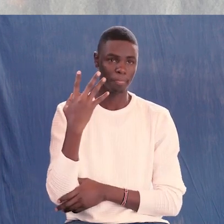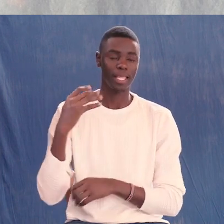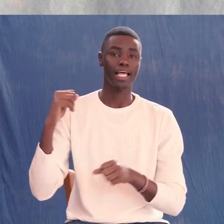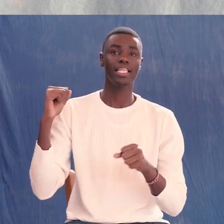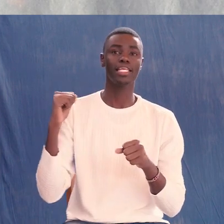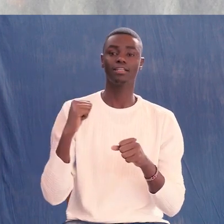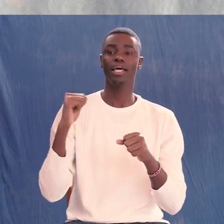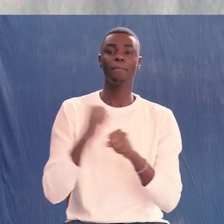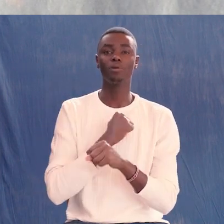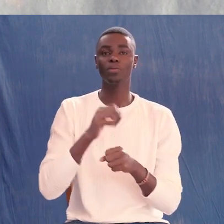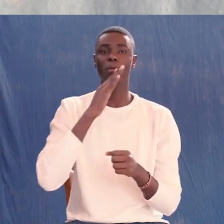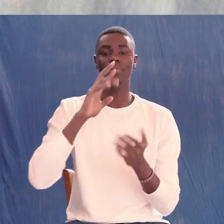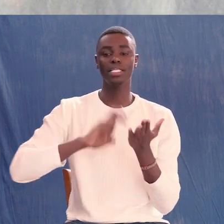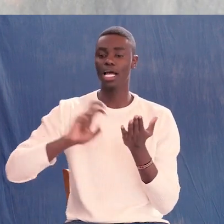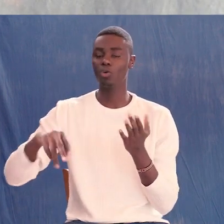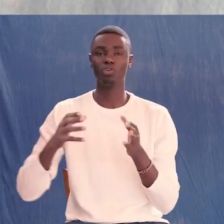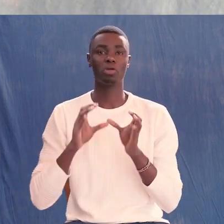out of community option.